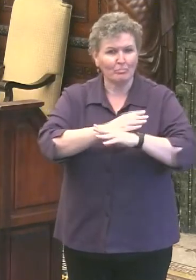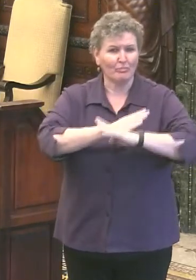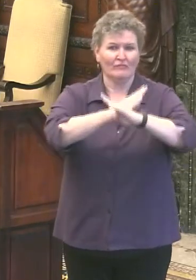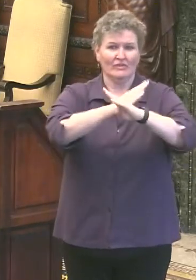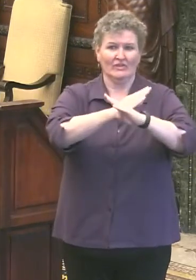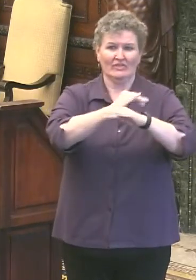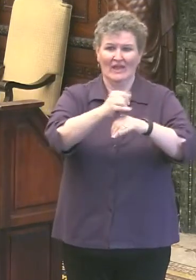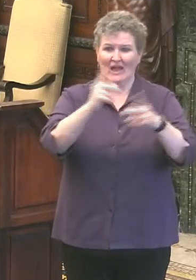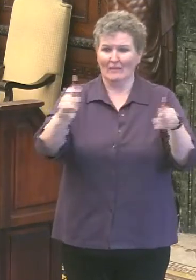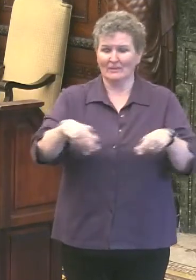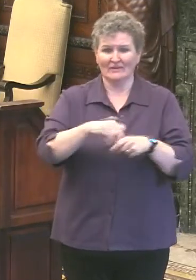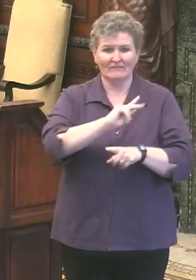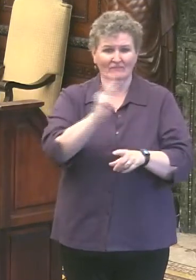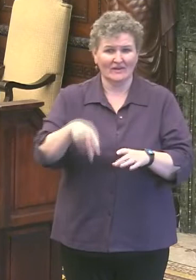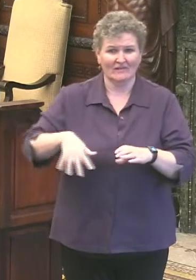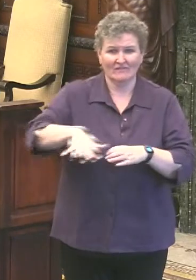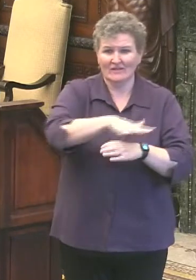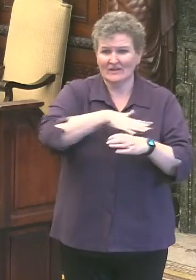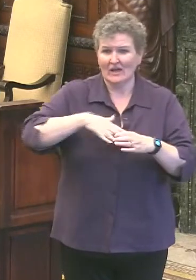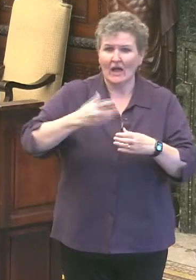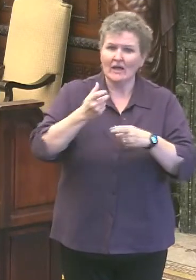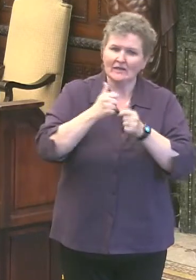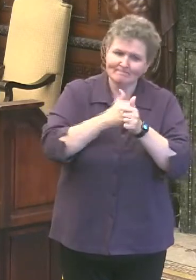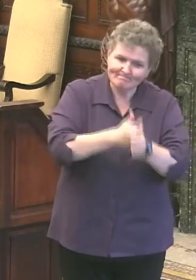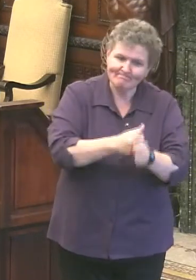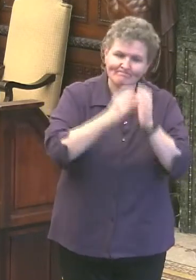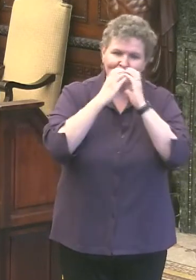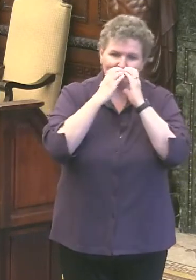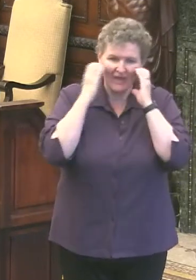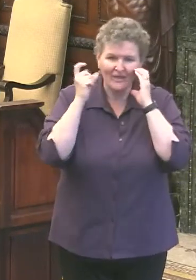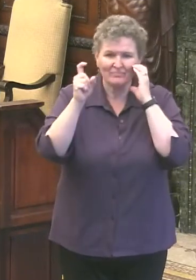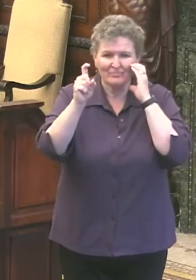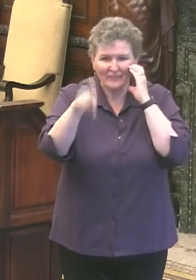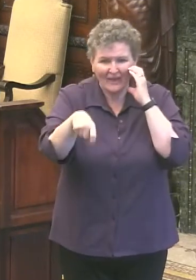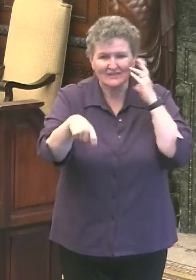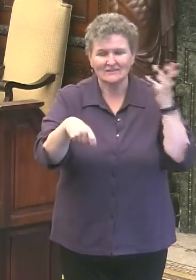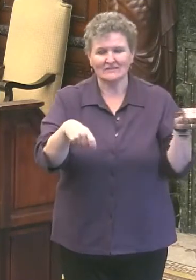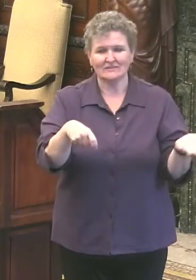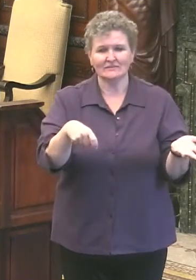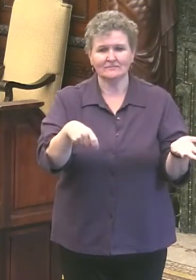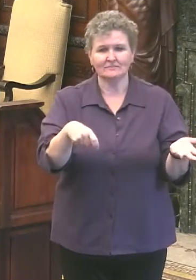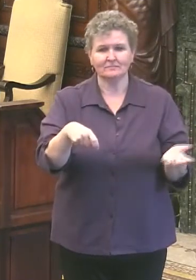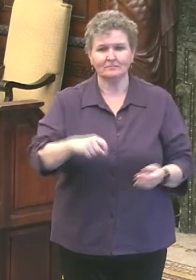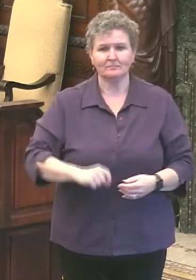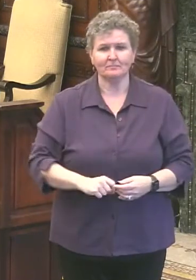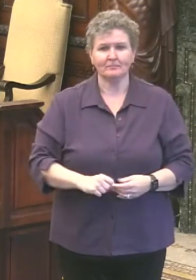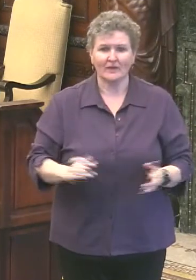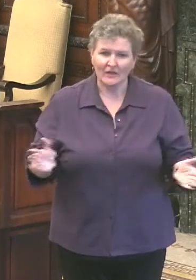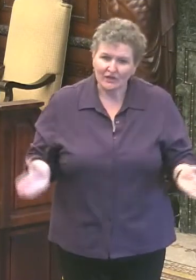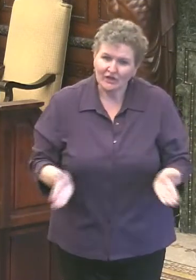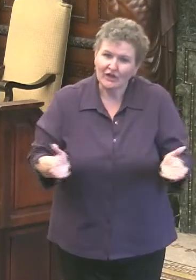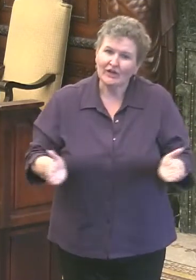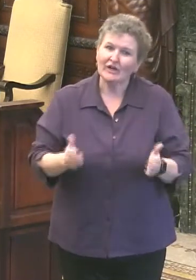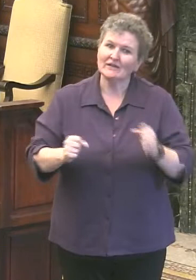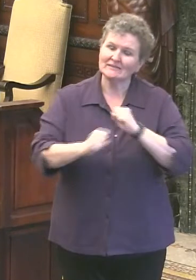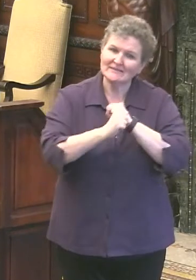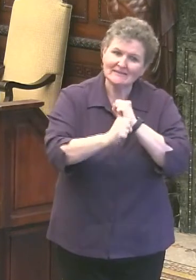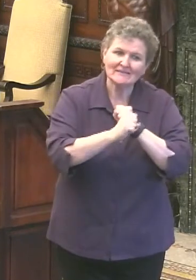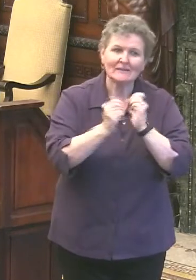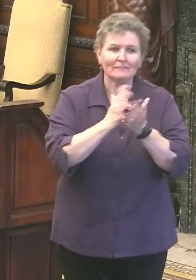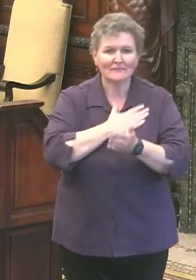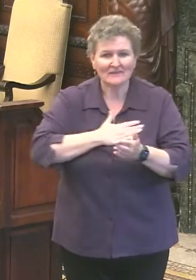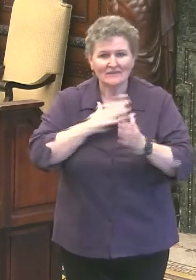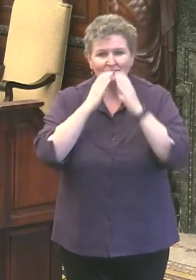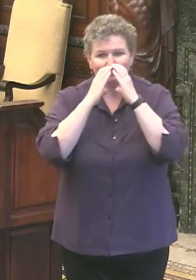Philadelphia, including enforcing mask use, including a media campaign that encourages mask use, including not